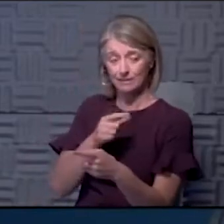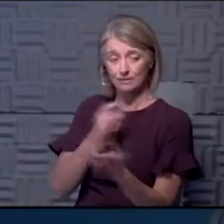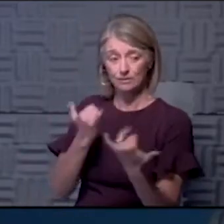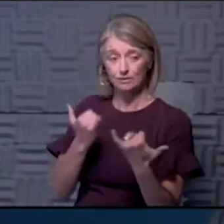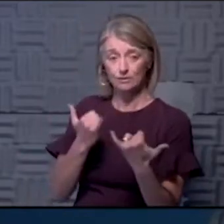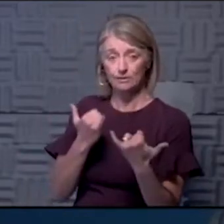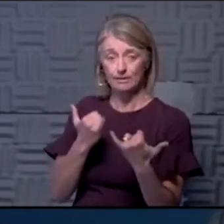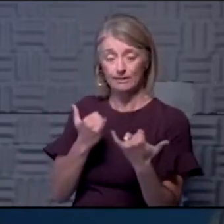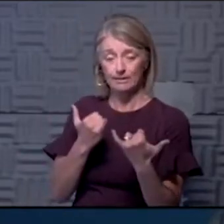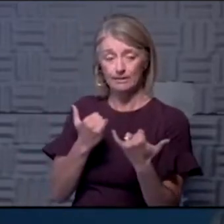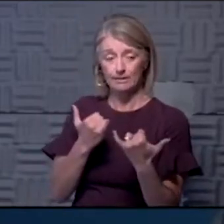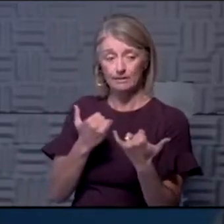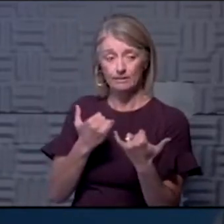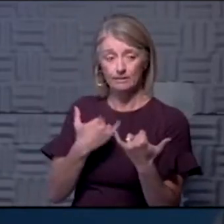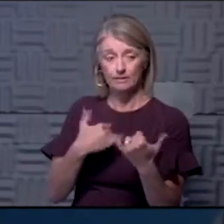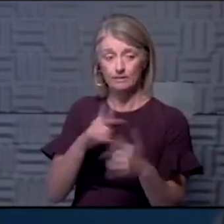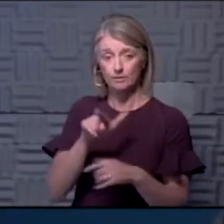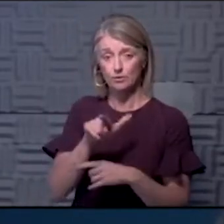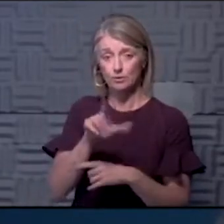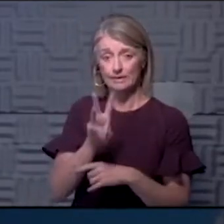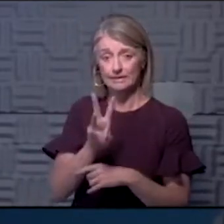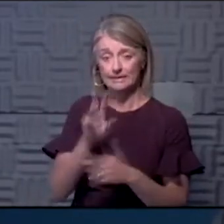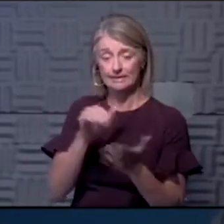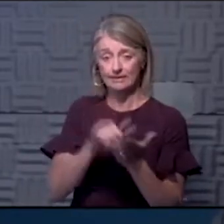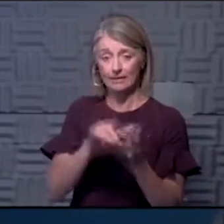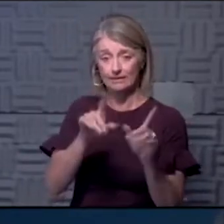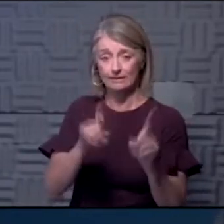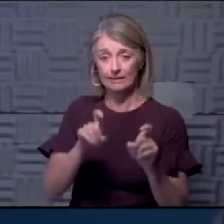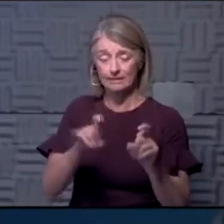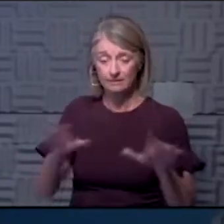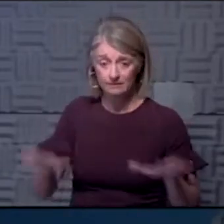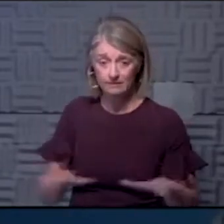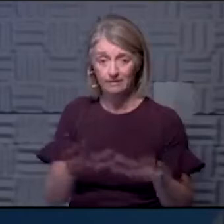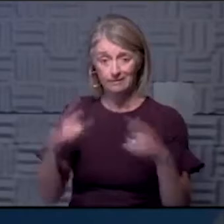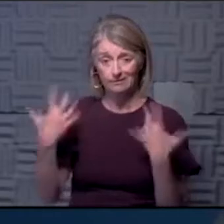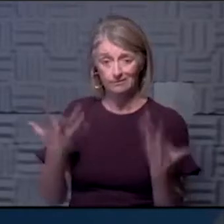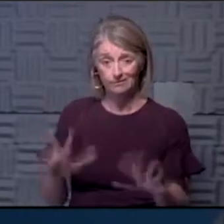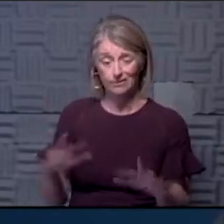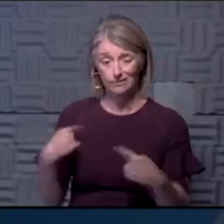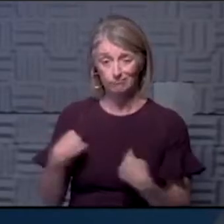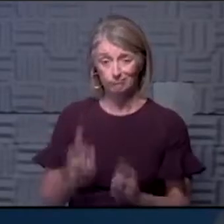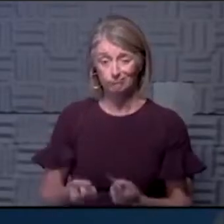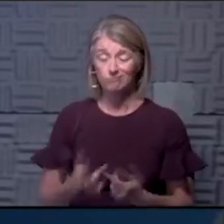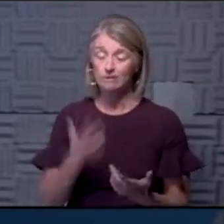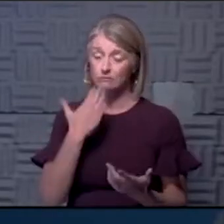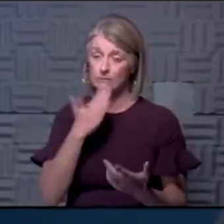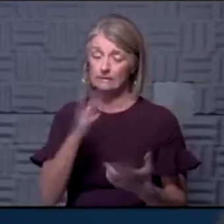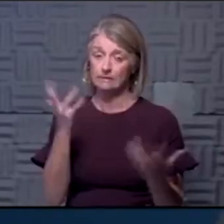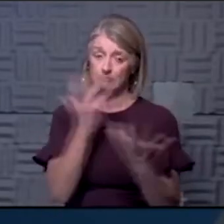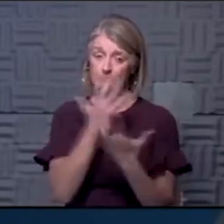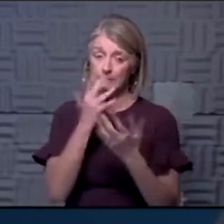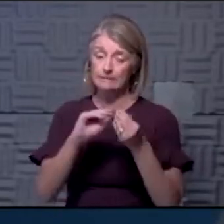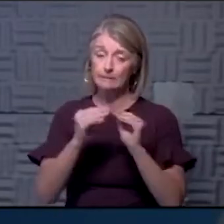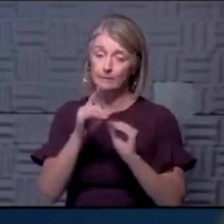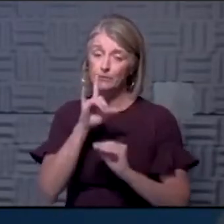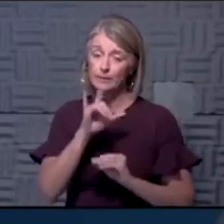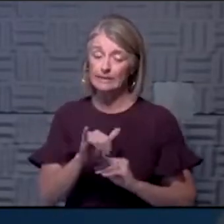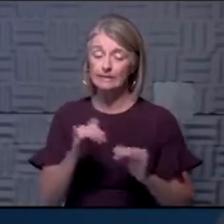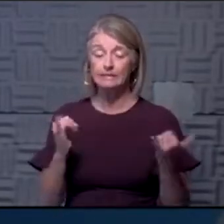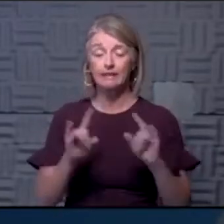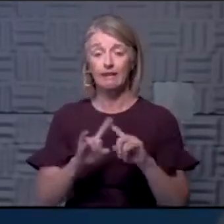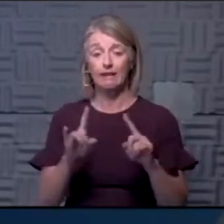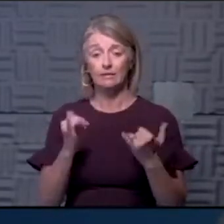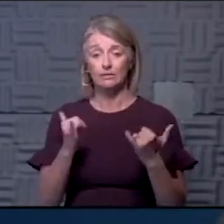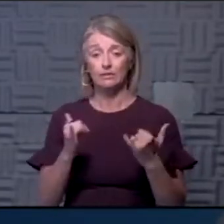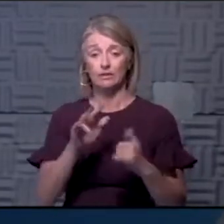date, we've had over 26,000 tests that have been conducted on campus, which is a pretty remarkable number. And to date, that's about